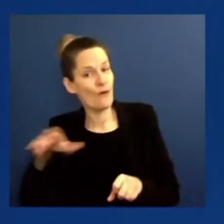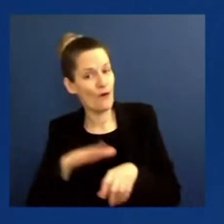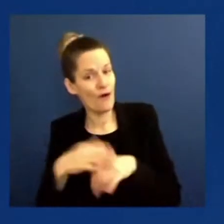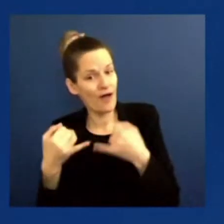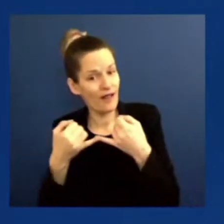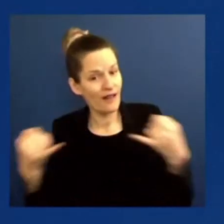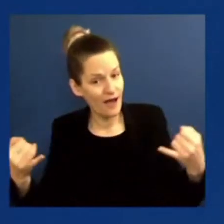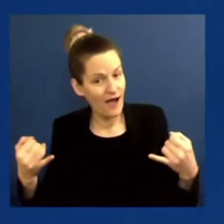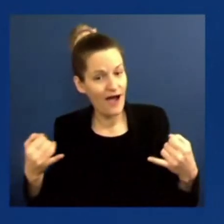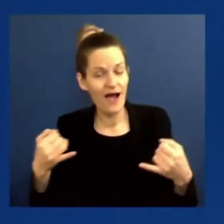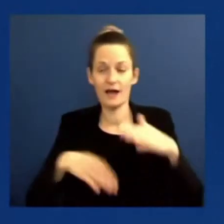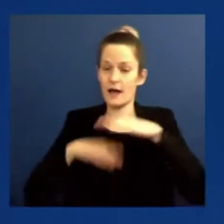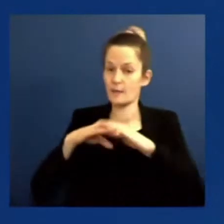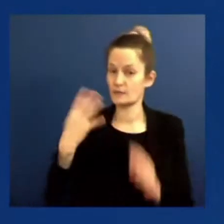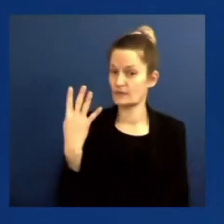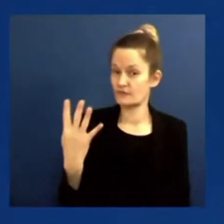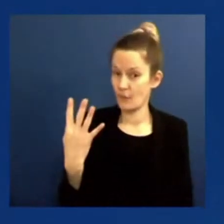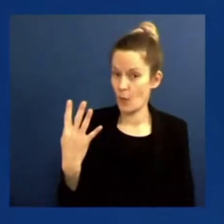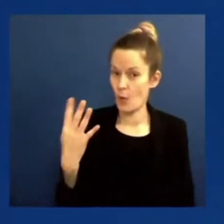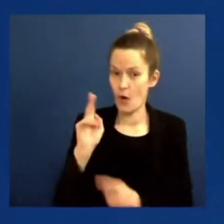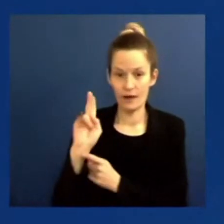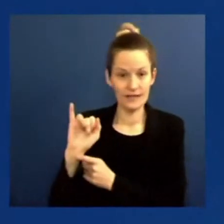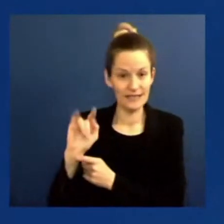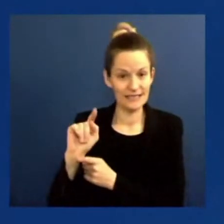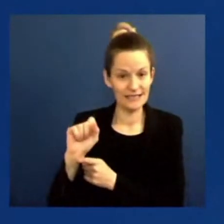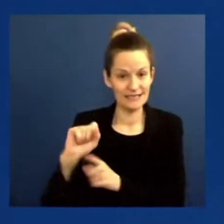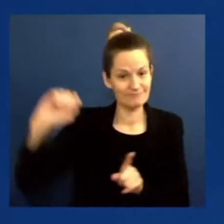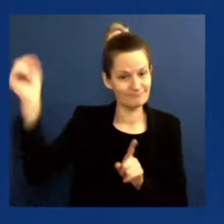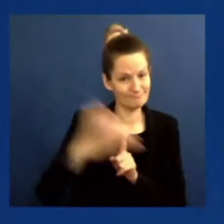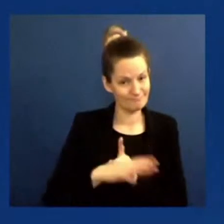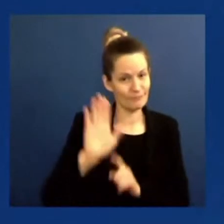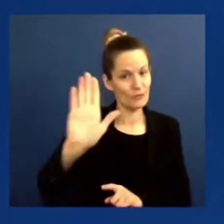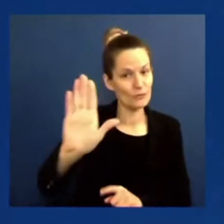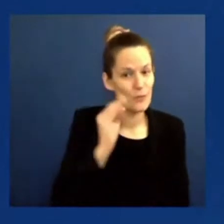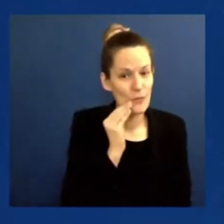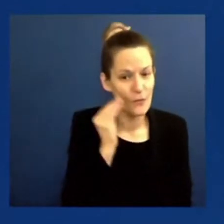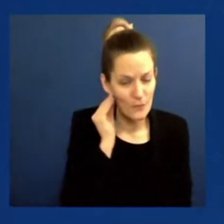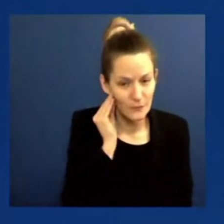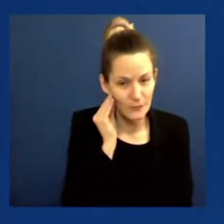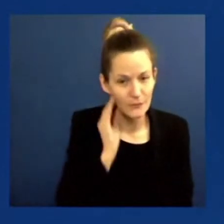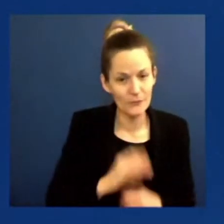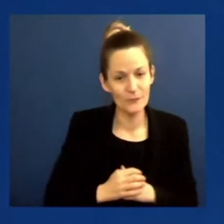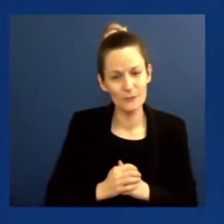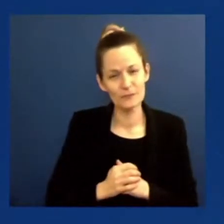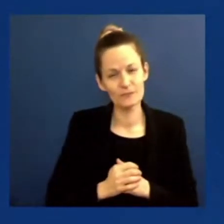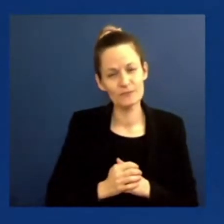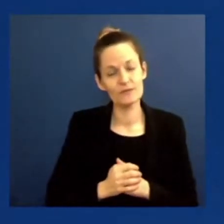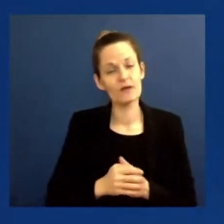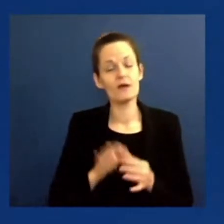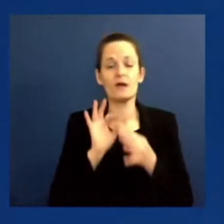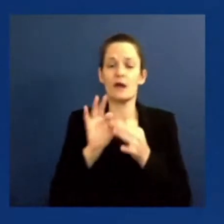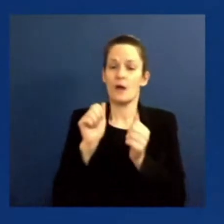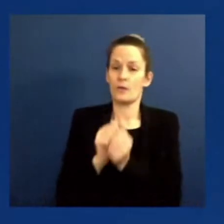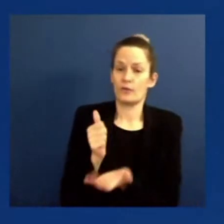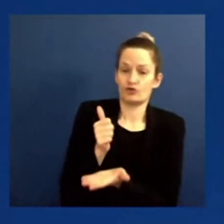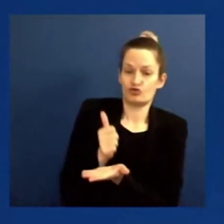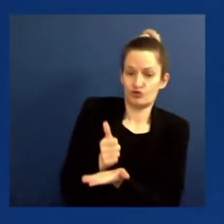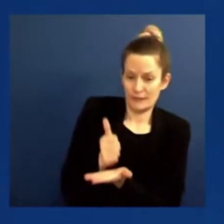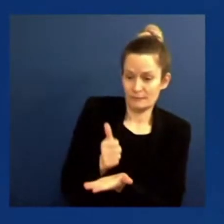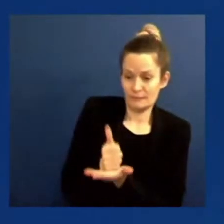stocked the nation's medicine cabinet so that we have more effective treatments available now than at any other point in the